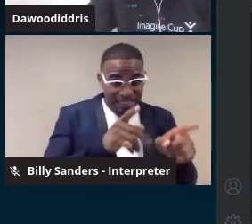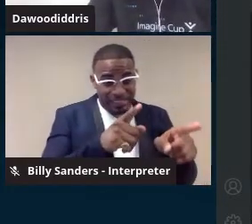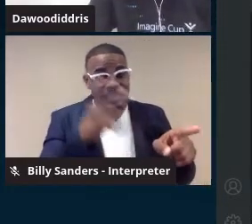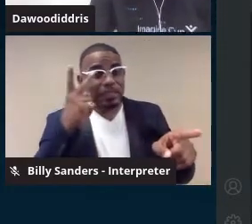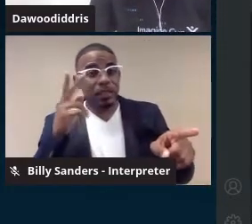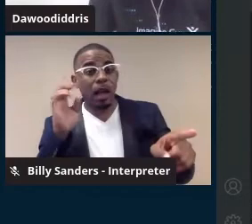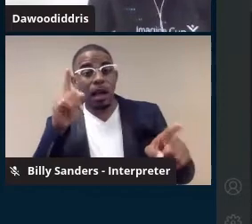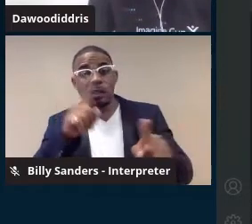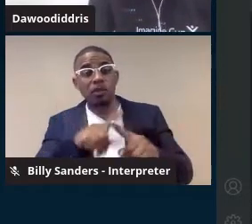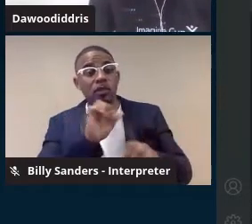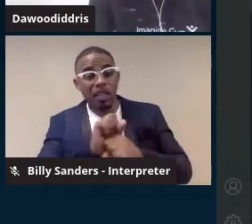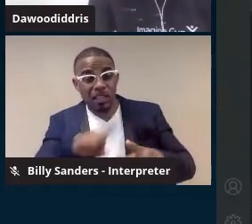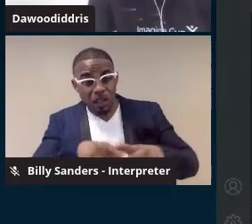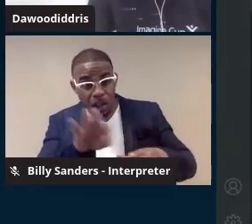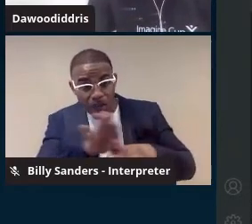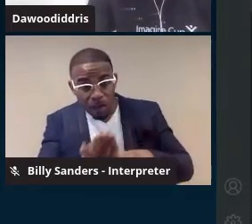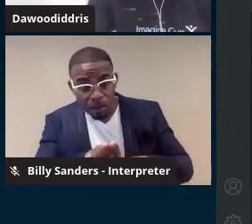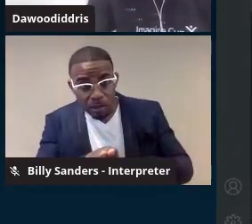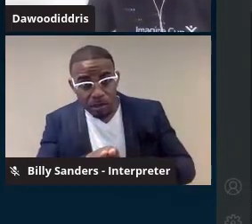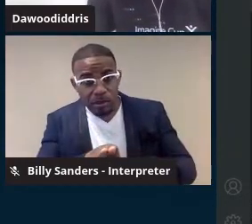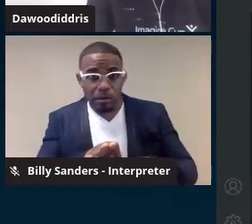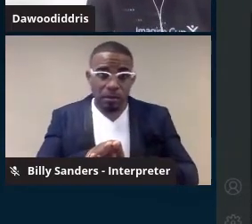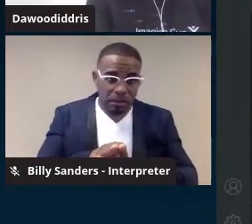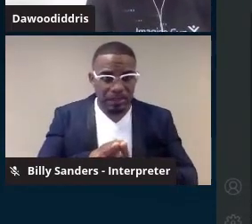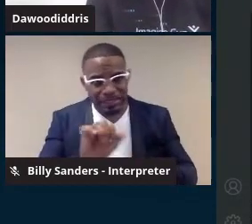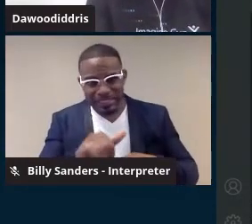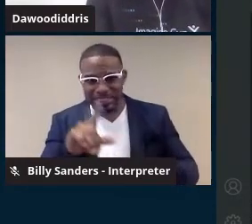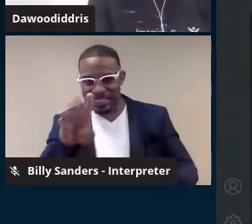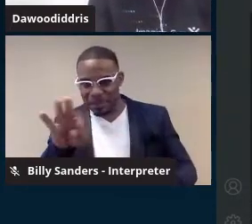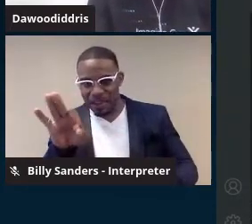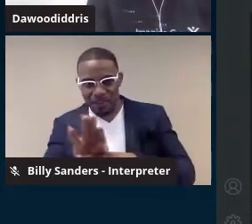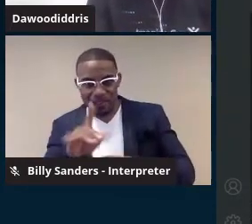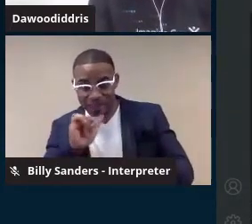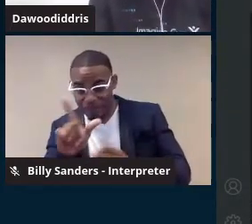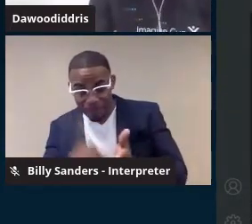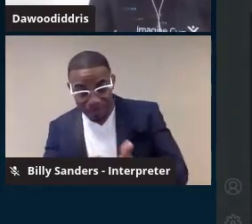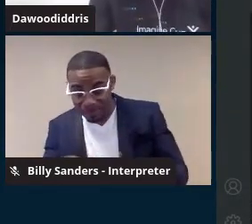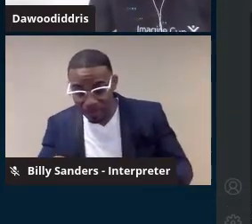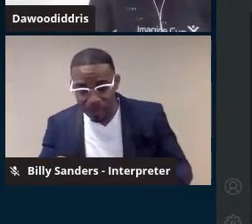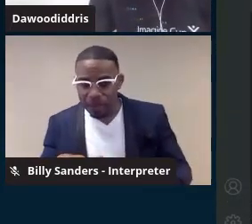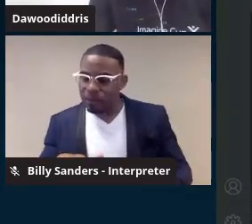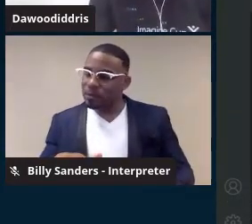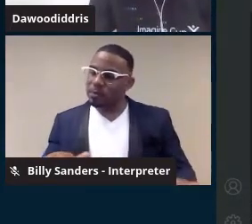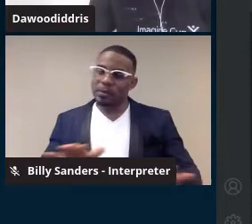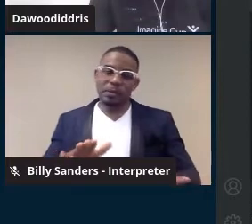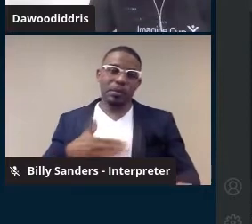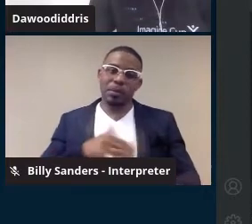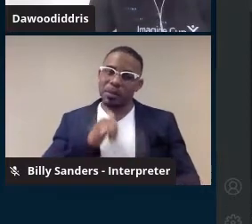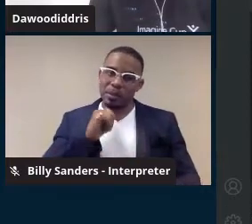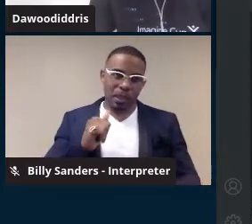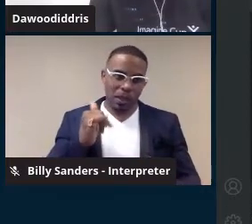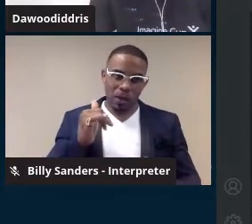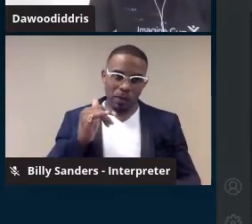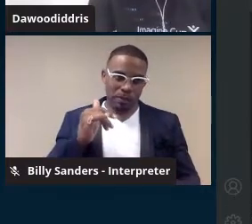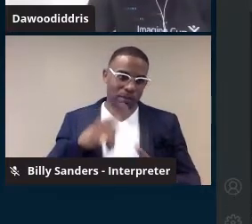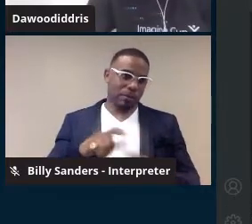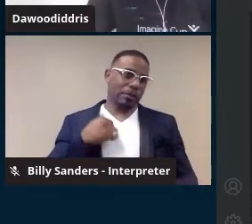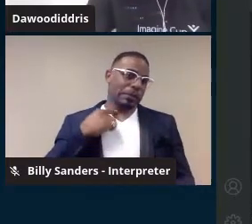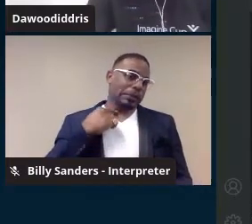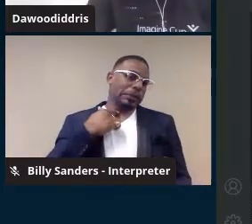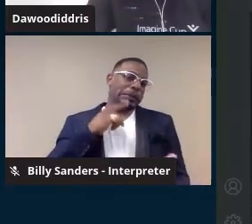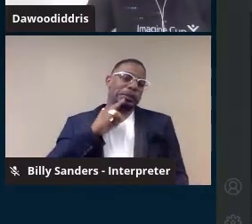until the start function is called and database connection is established, please do not call my, start my